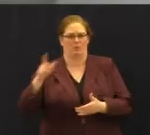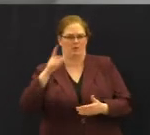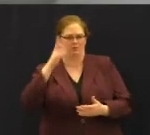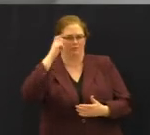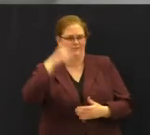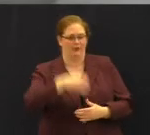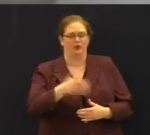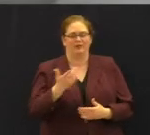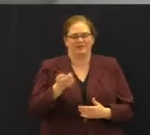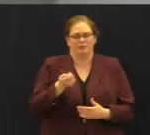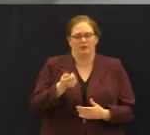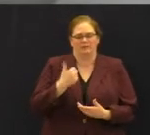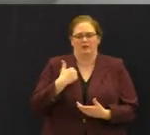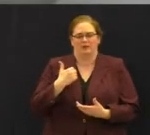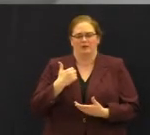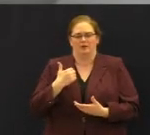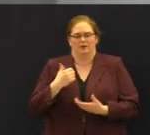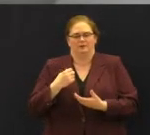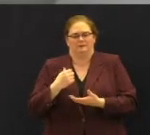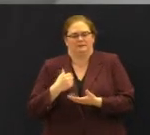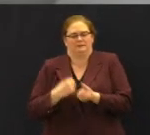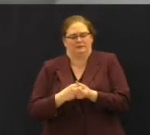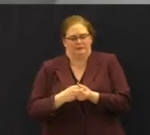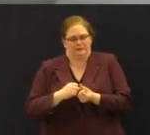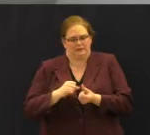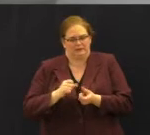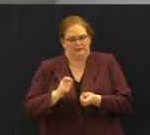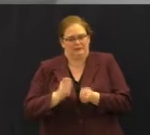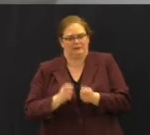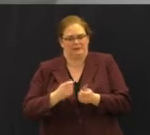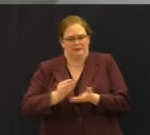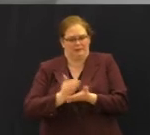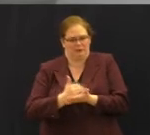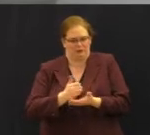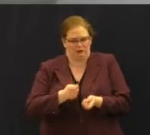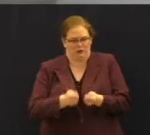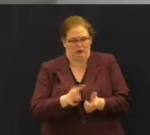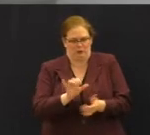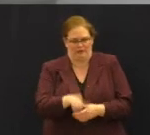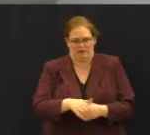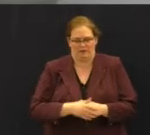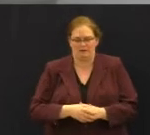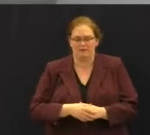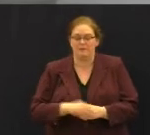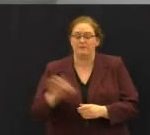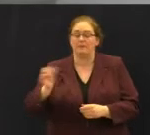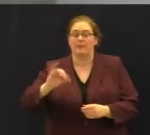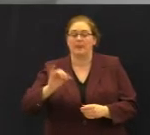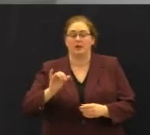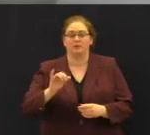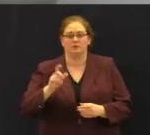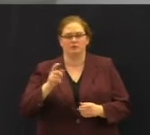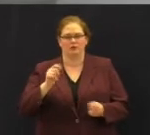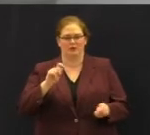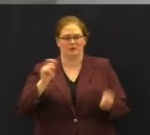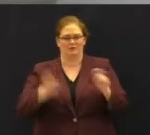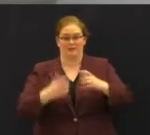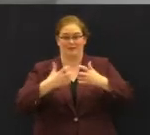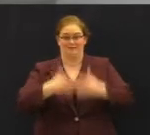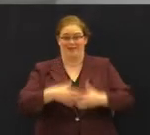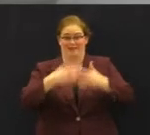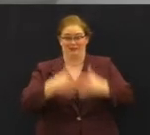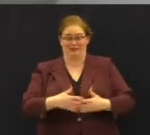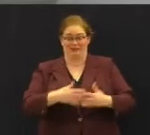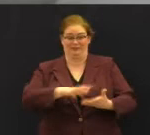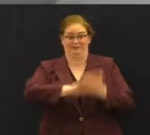give us a little bit of a cushion to be able to do that. And also trying to adapt a factory into